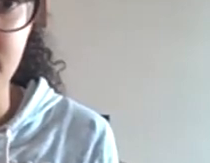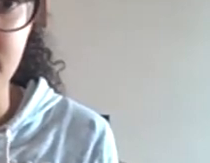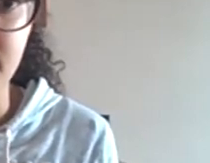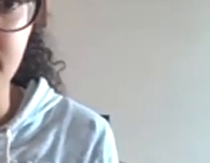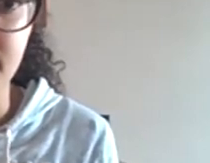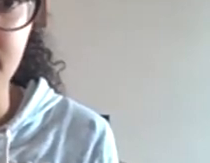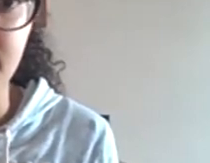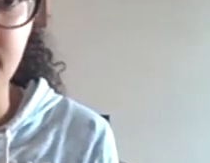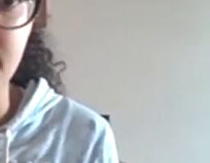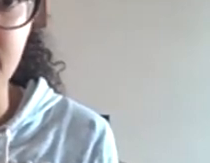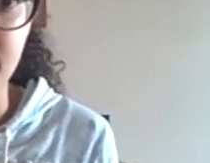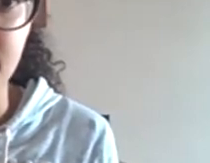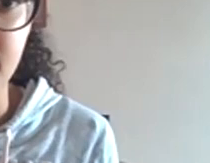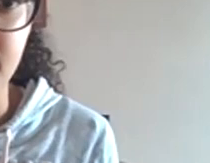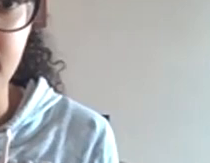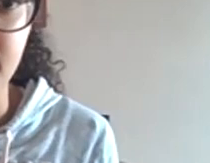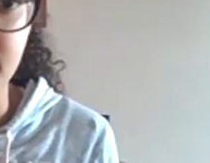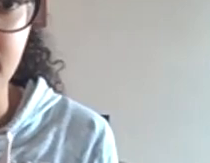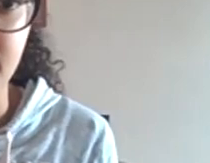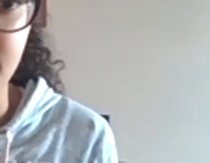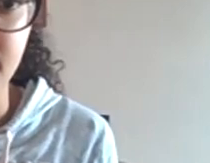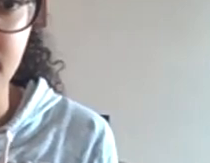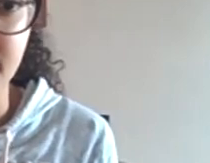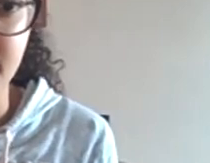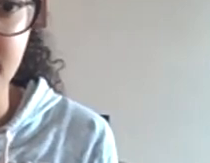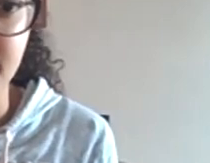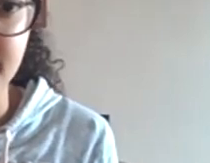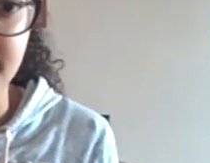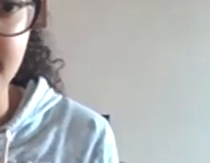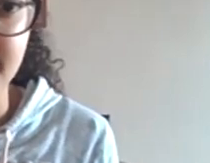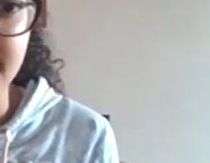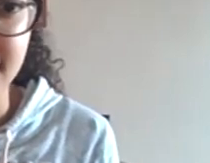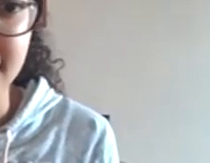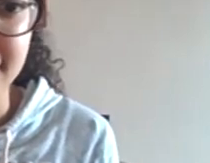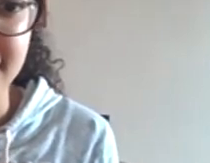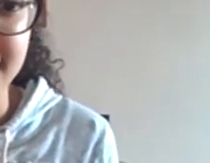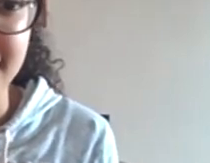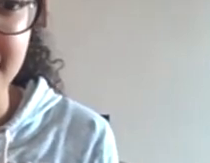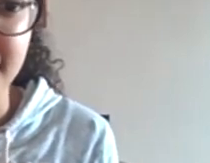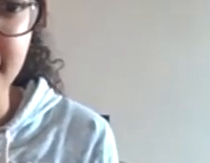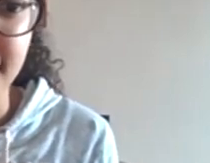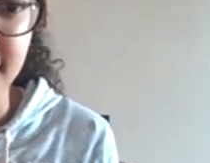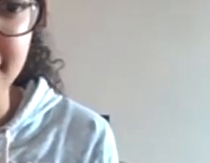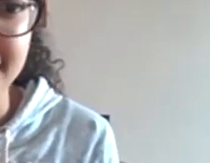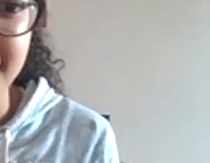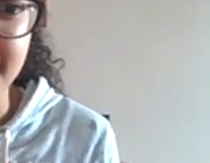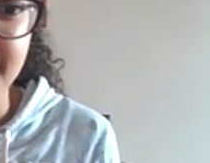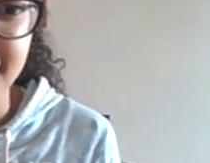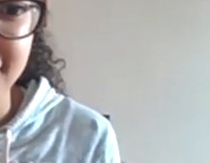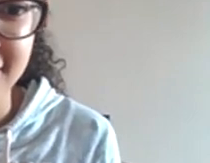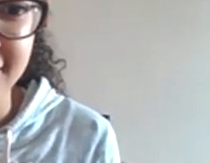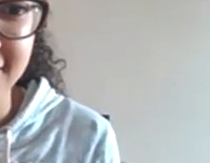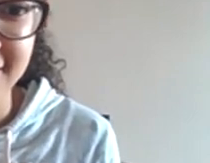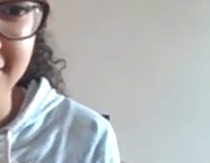out one way or another. If it doesn't, I will give you something. If it doesn't, I need the link like ASAP, and I cannot guarantee that she'll have